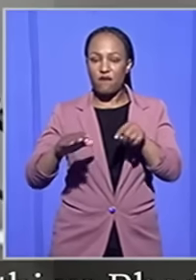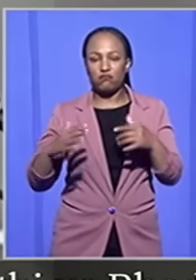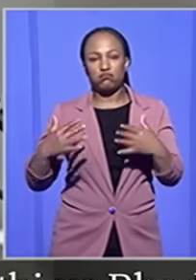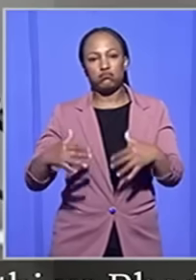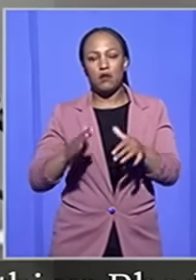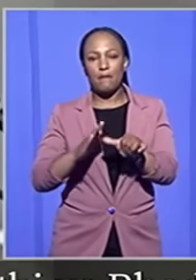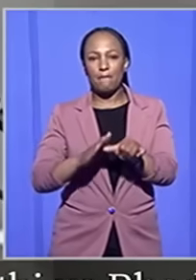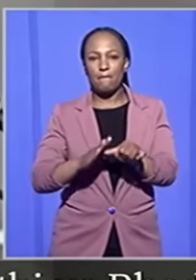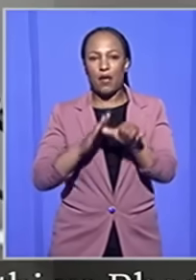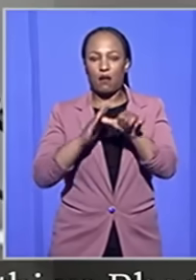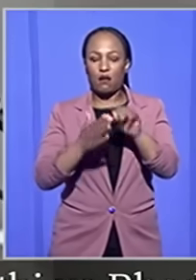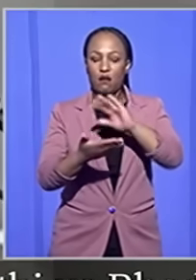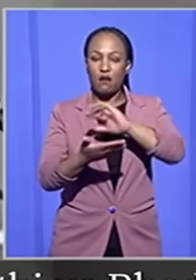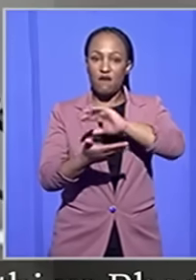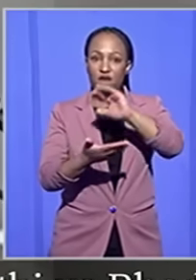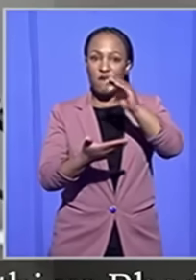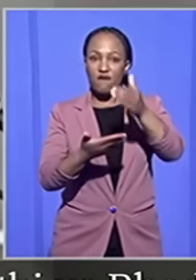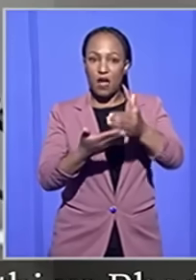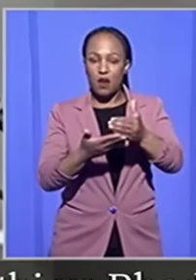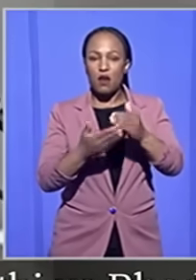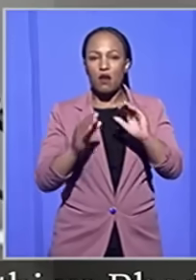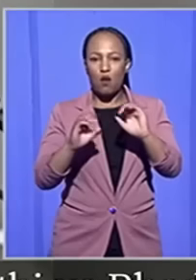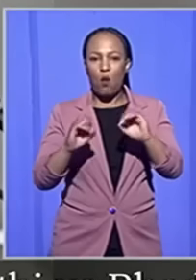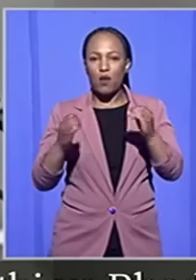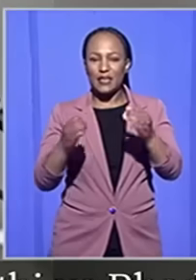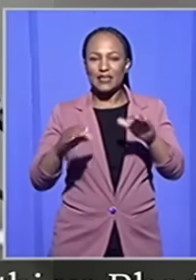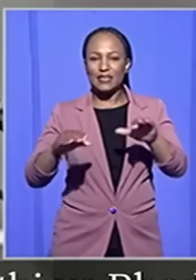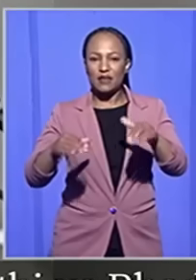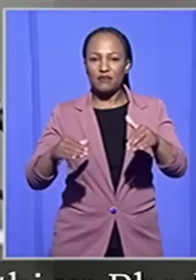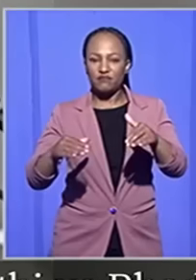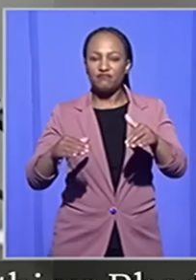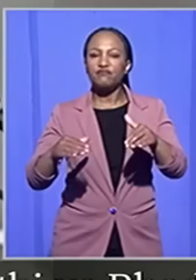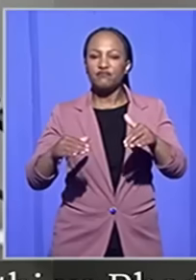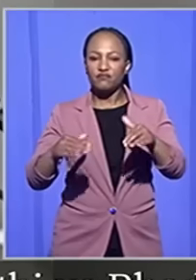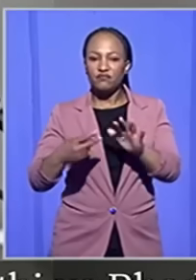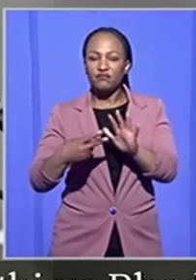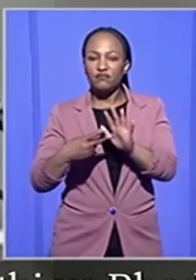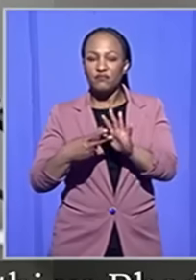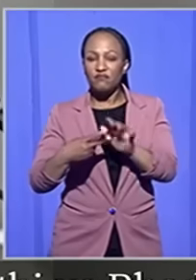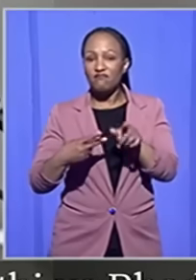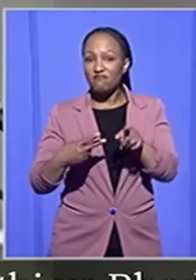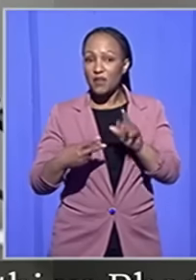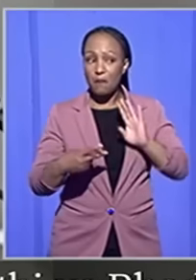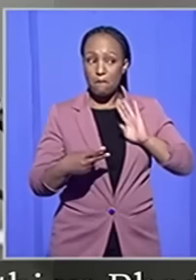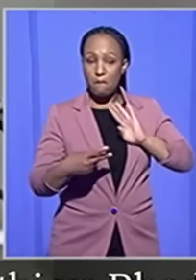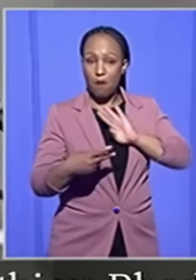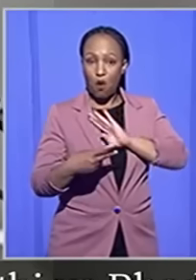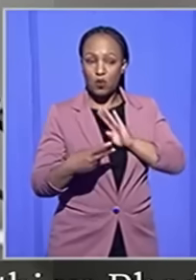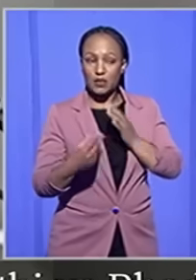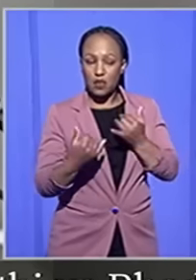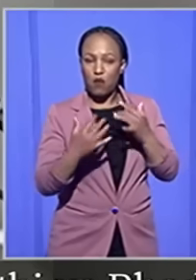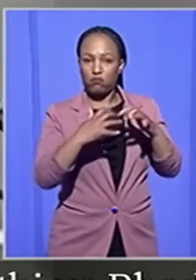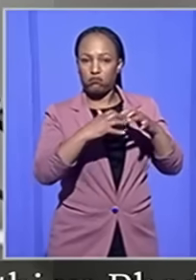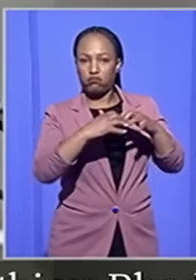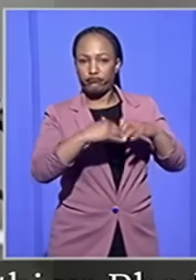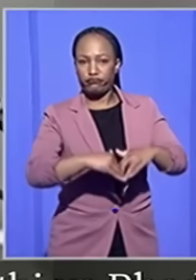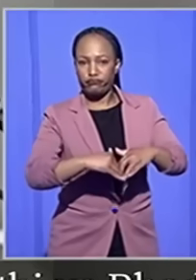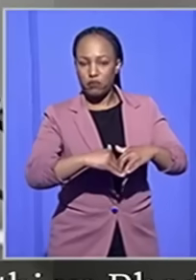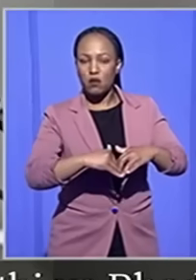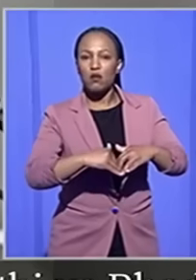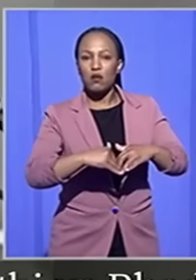fund and entity as it is. But in addition to that, that even while the board is dissolved, that